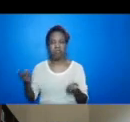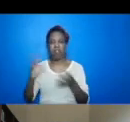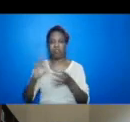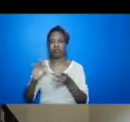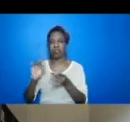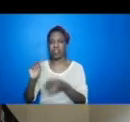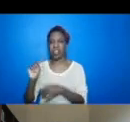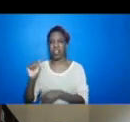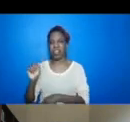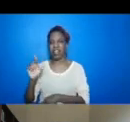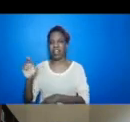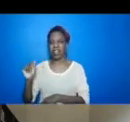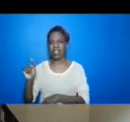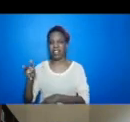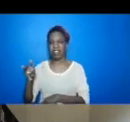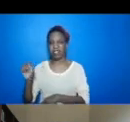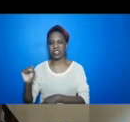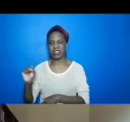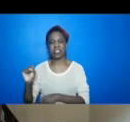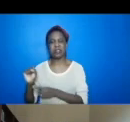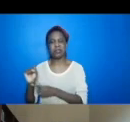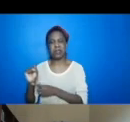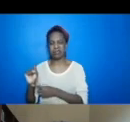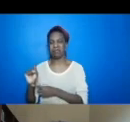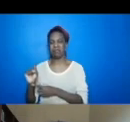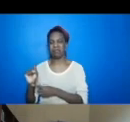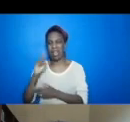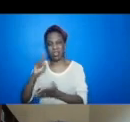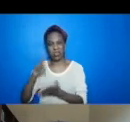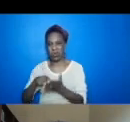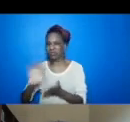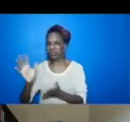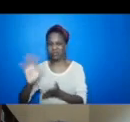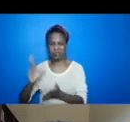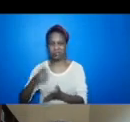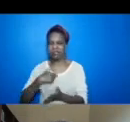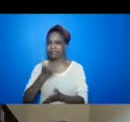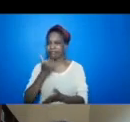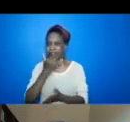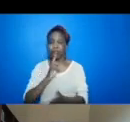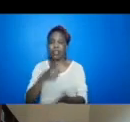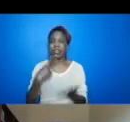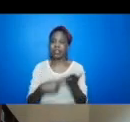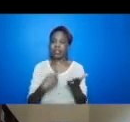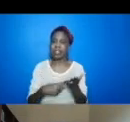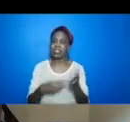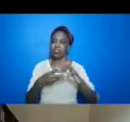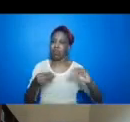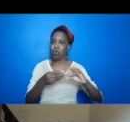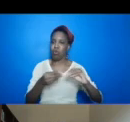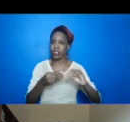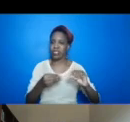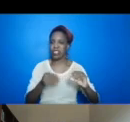stories. And near the end of that work, I got to understand the important distinction between stories and narratives, which is why I went back